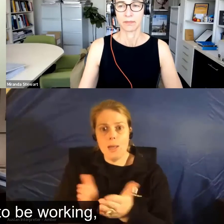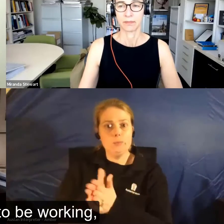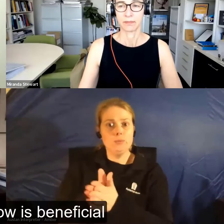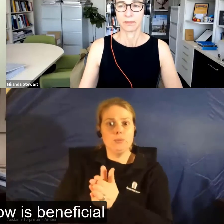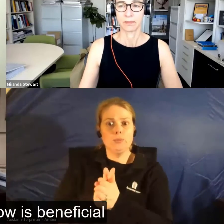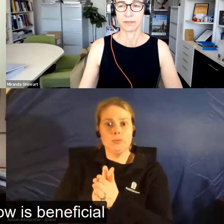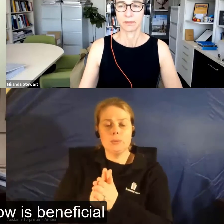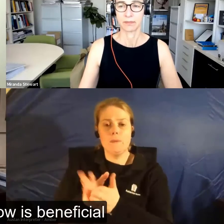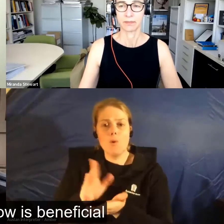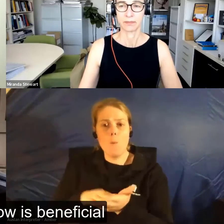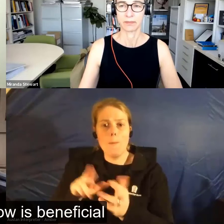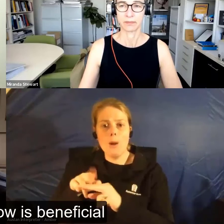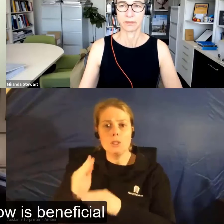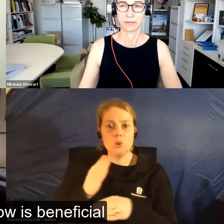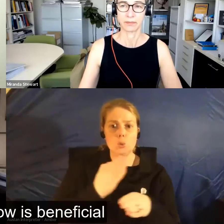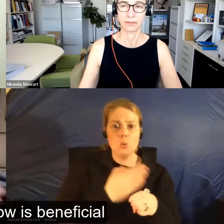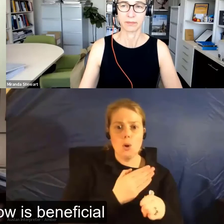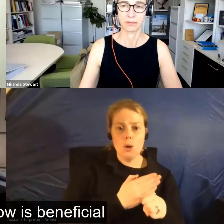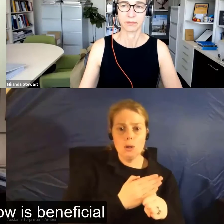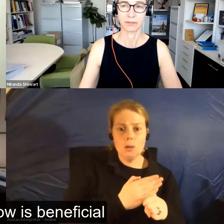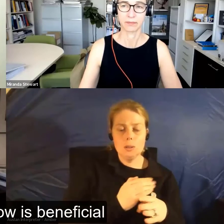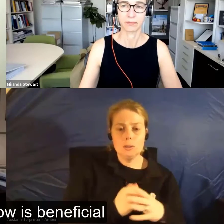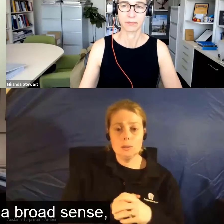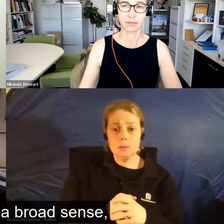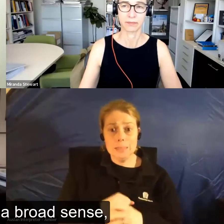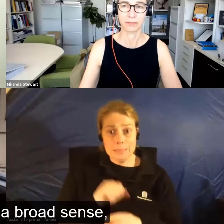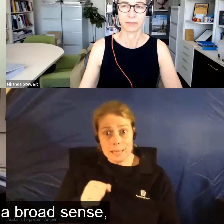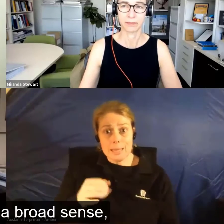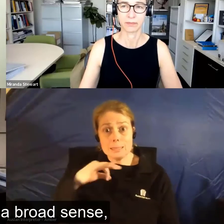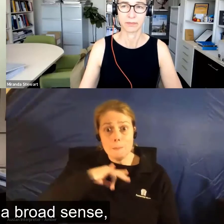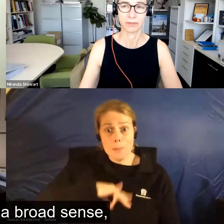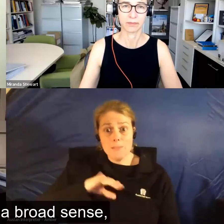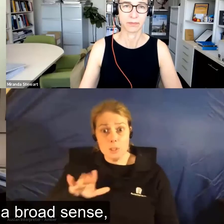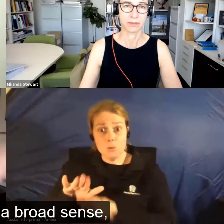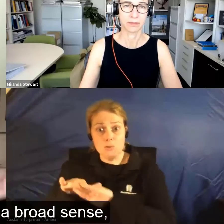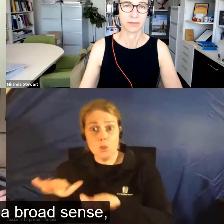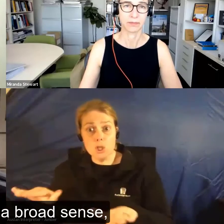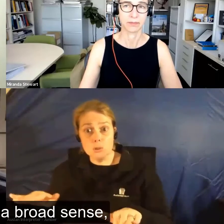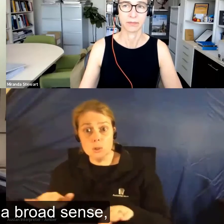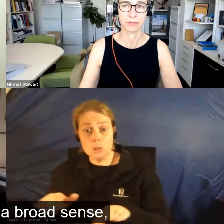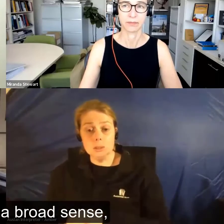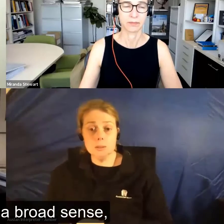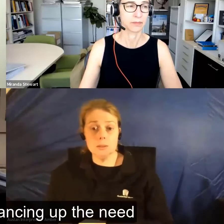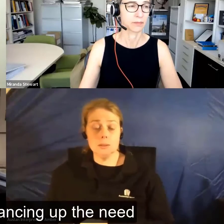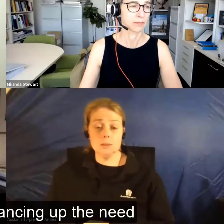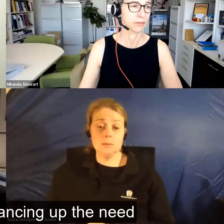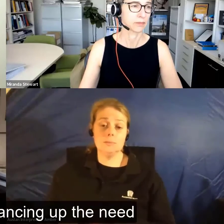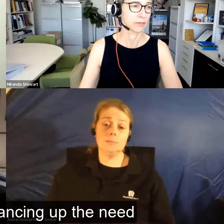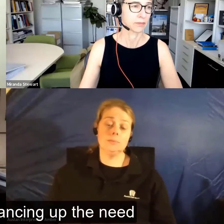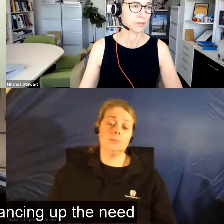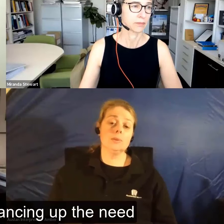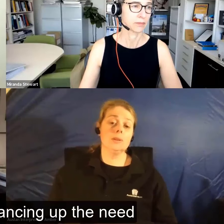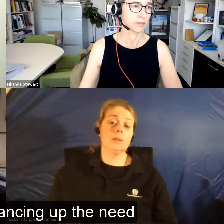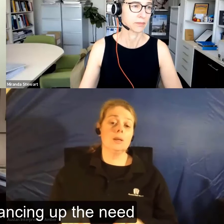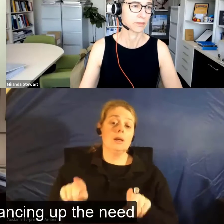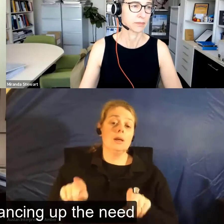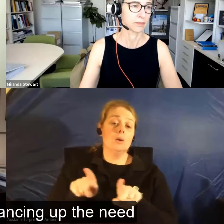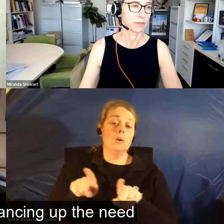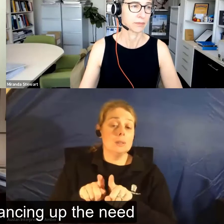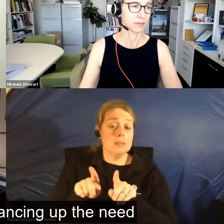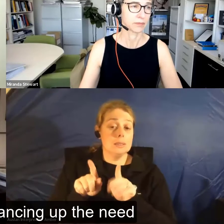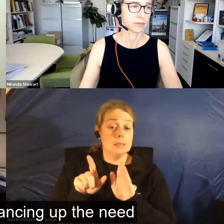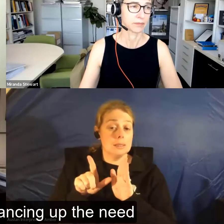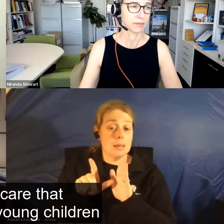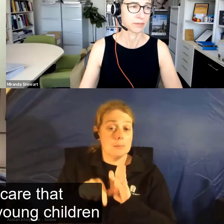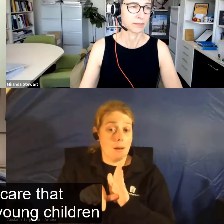be working, which we know is beneficial to children in a broad sense, but also then